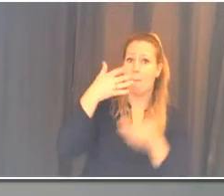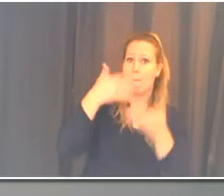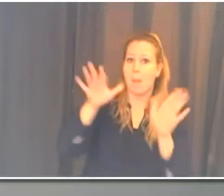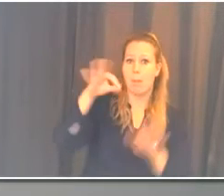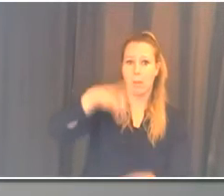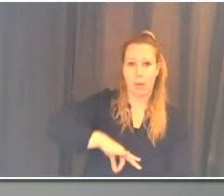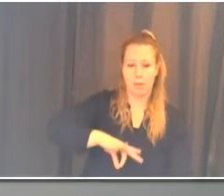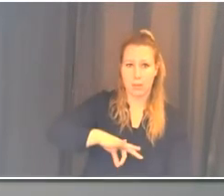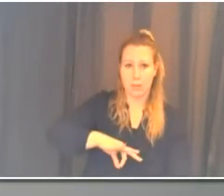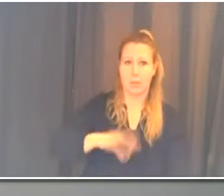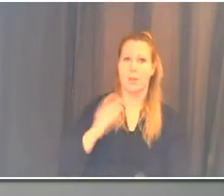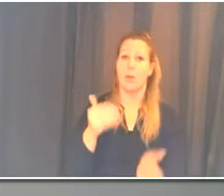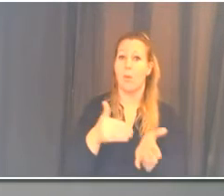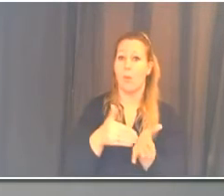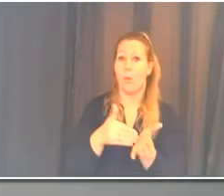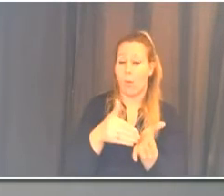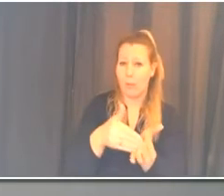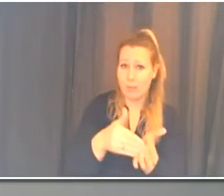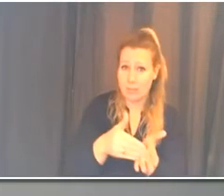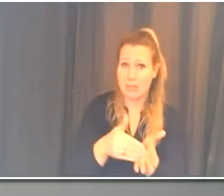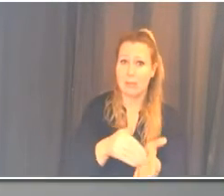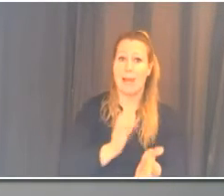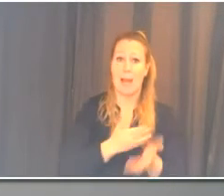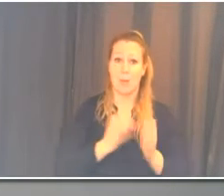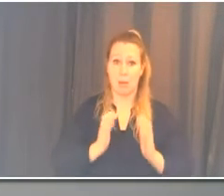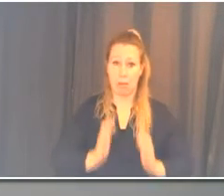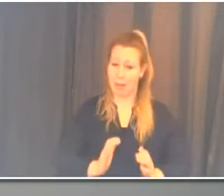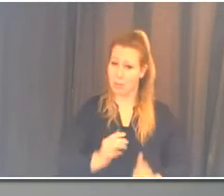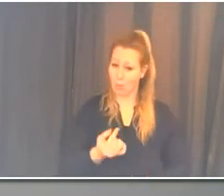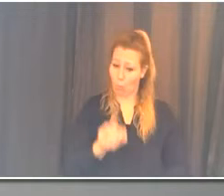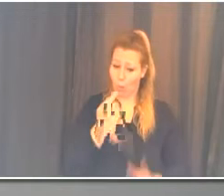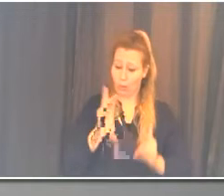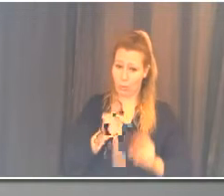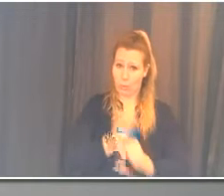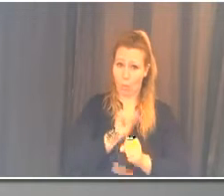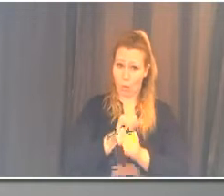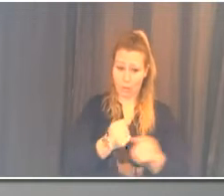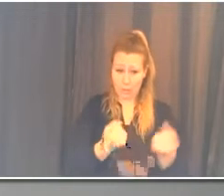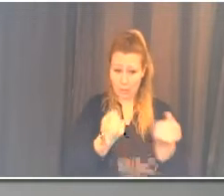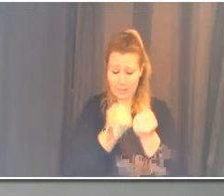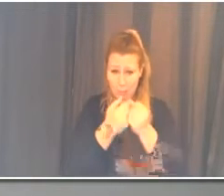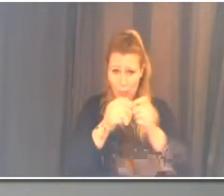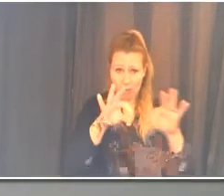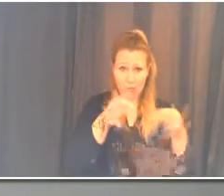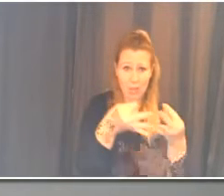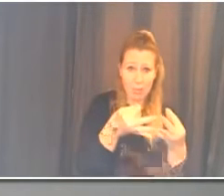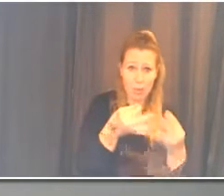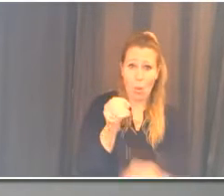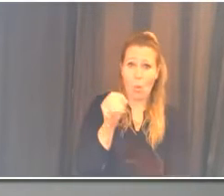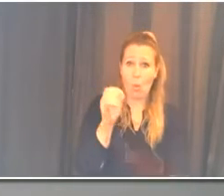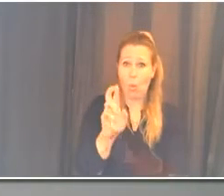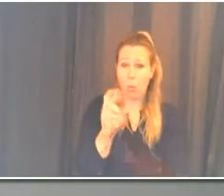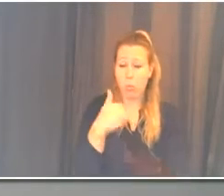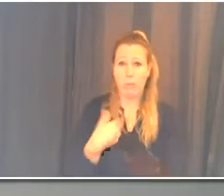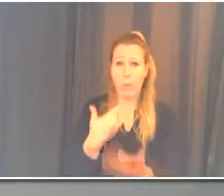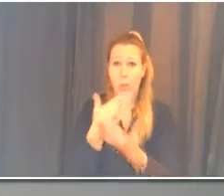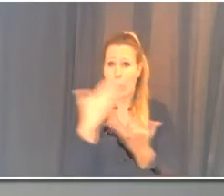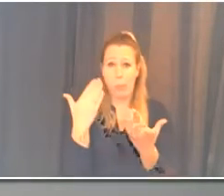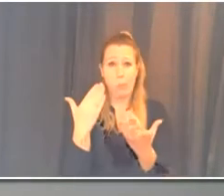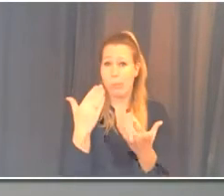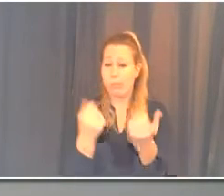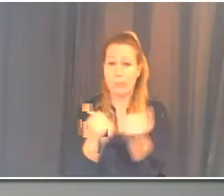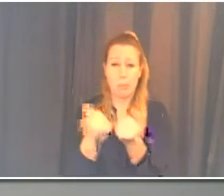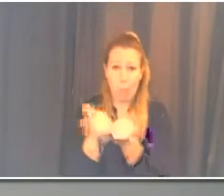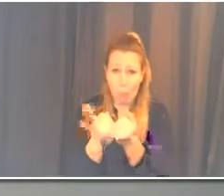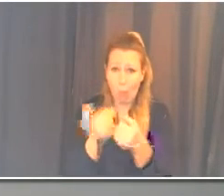isolated so even if we have clients who are able to leave the abuser and have some modicum of relief they really are